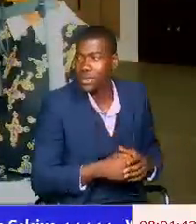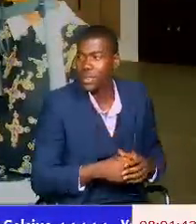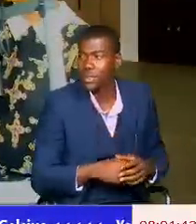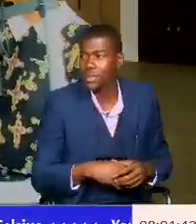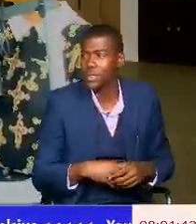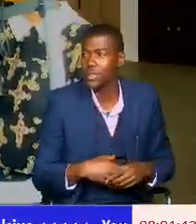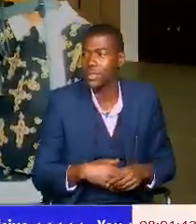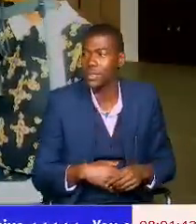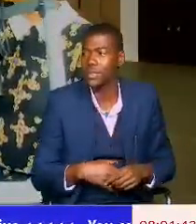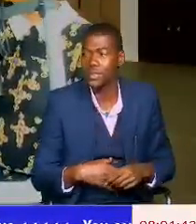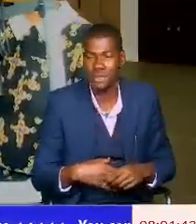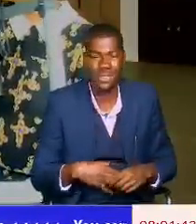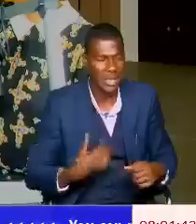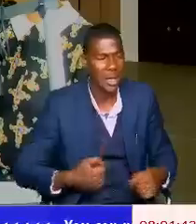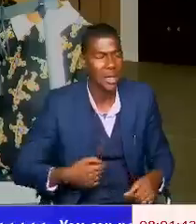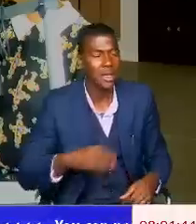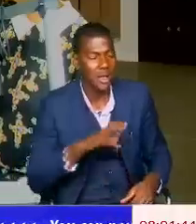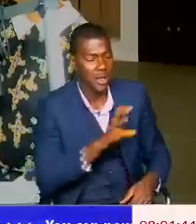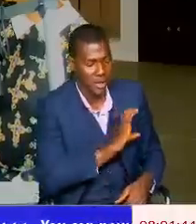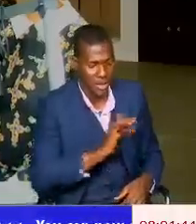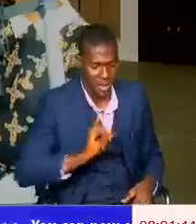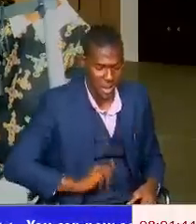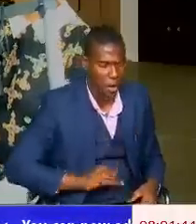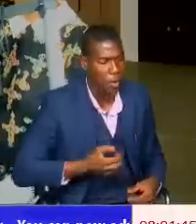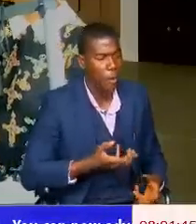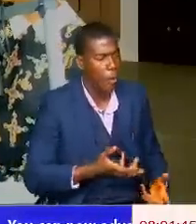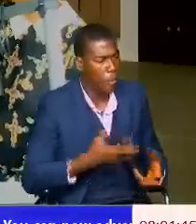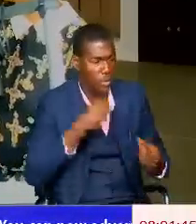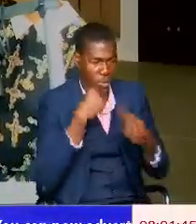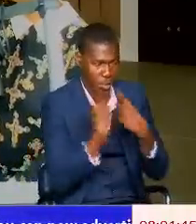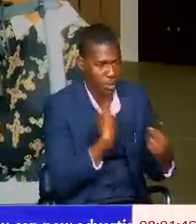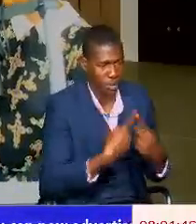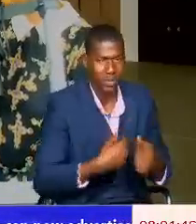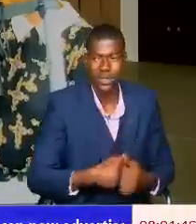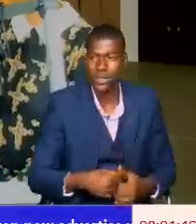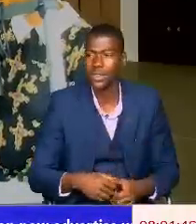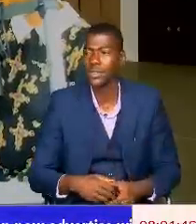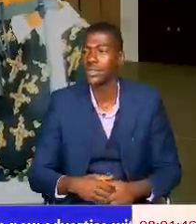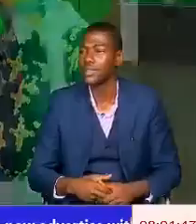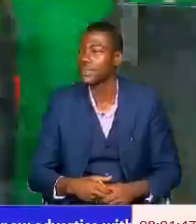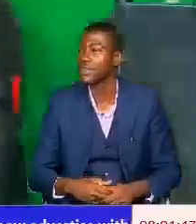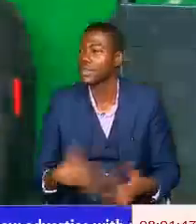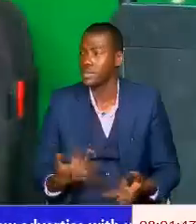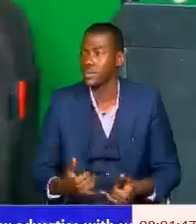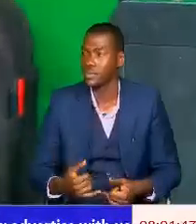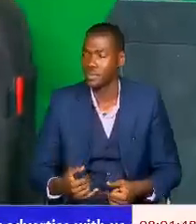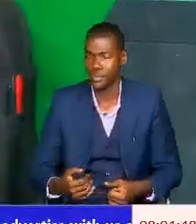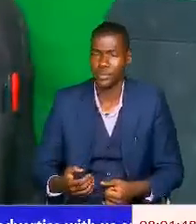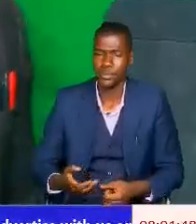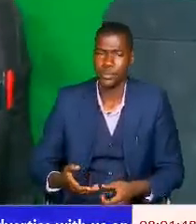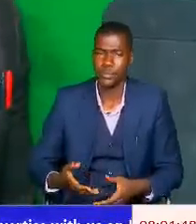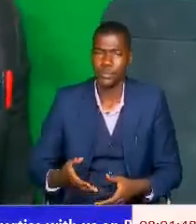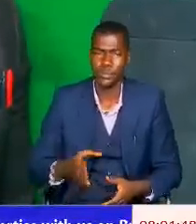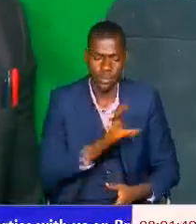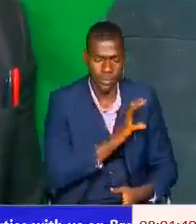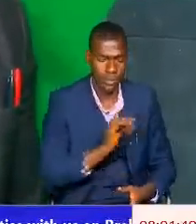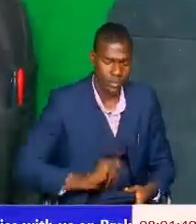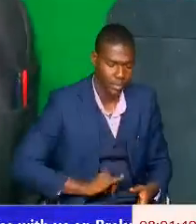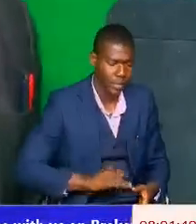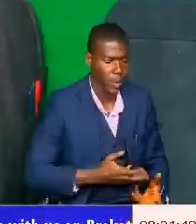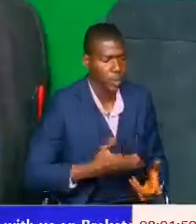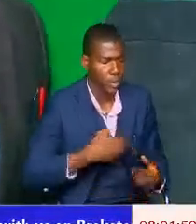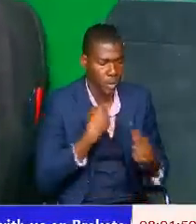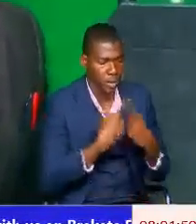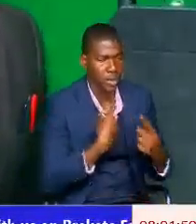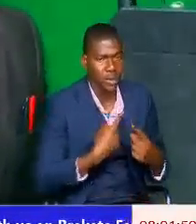Okay. Make you just put in that word. You see the so thing where a complete package. Good morning. Good